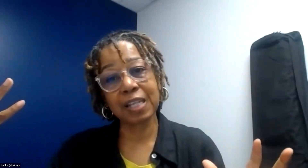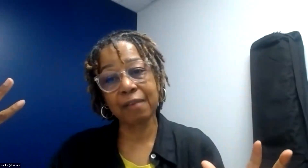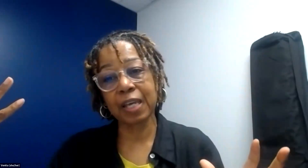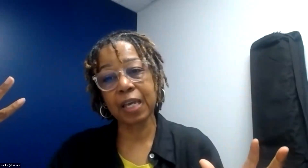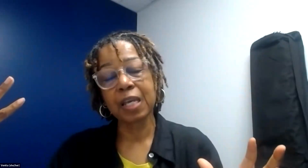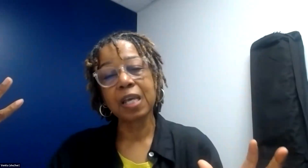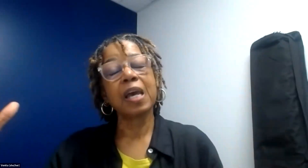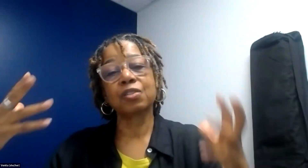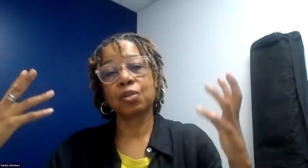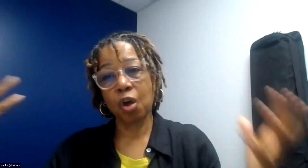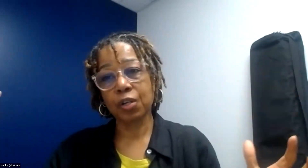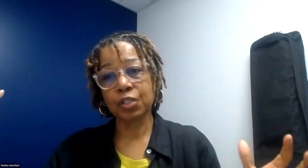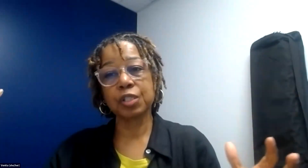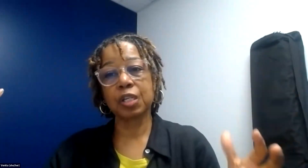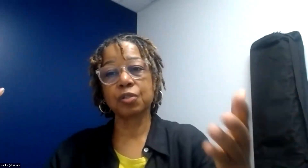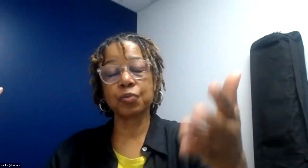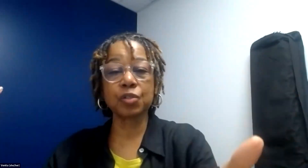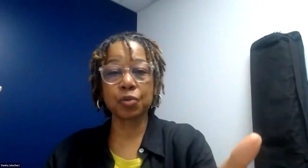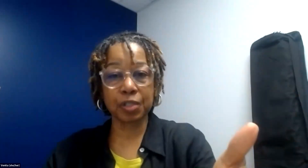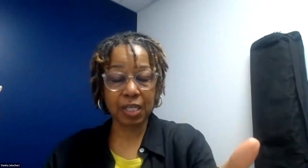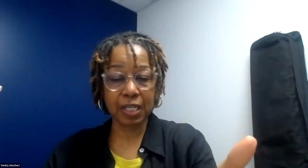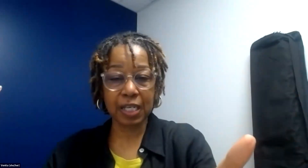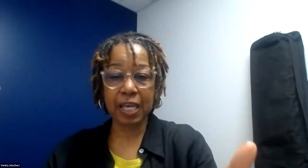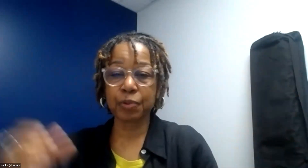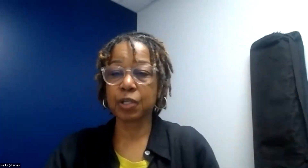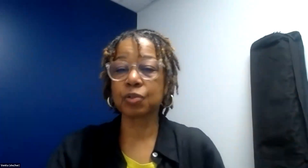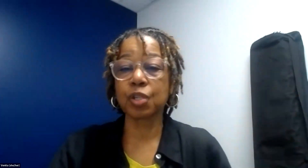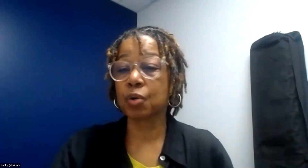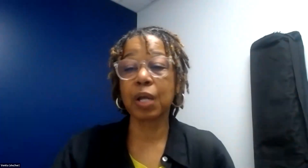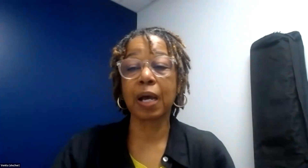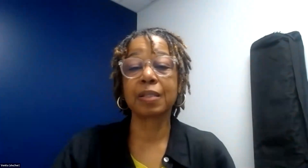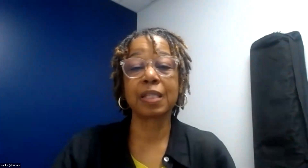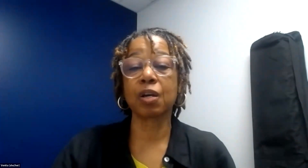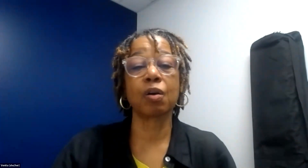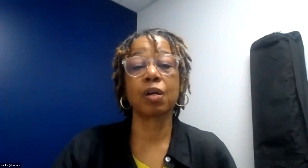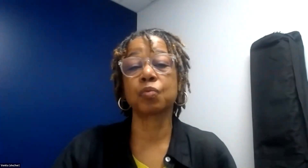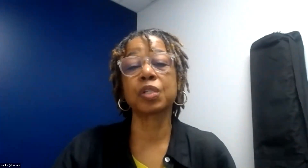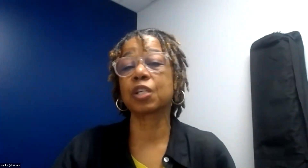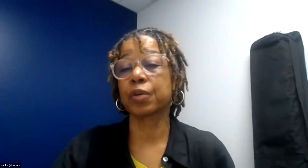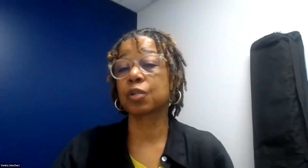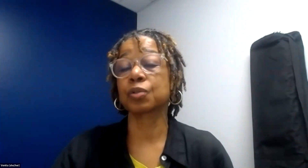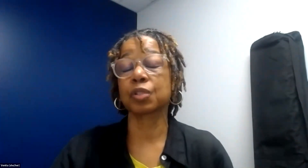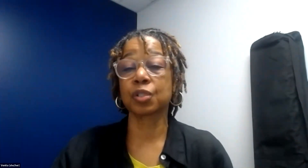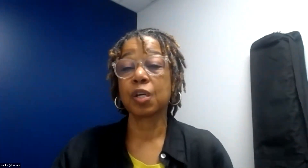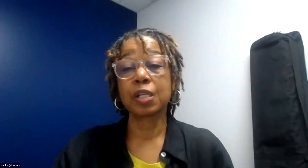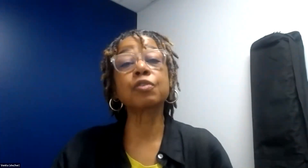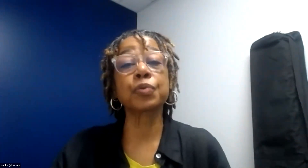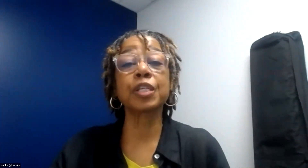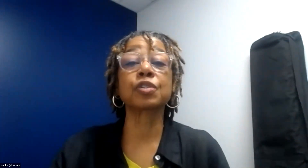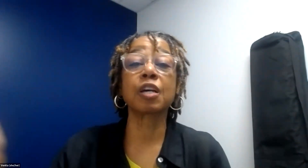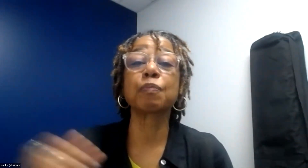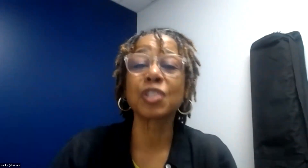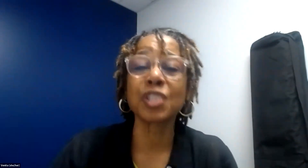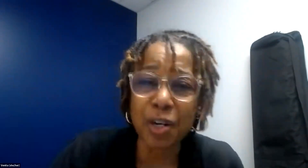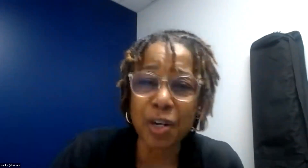lot to navigate. And so talking to each other, resources that Gabriel showed, I think are really critical to not only